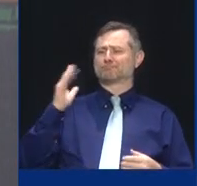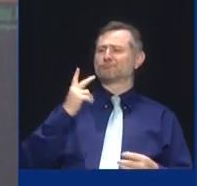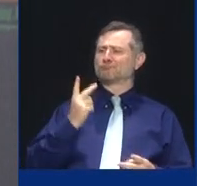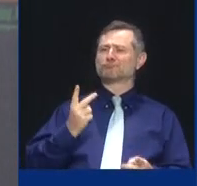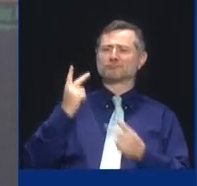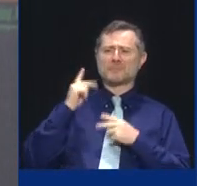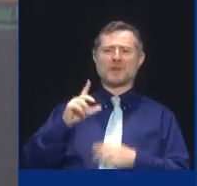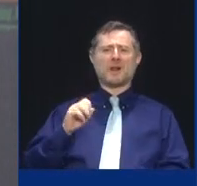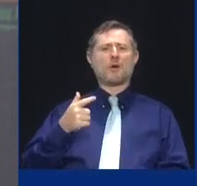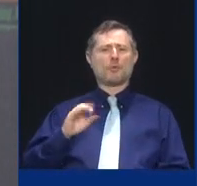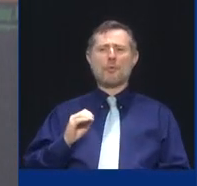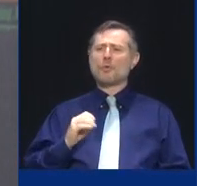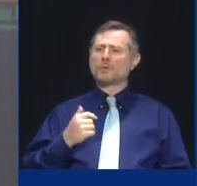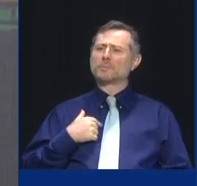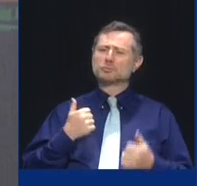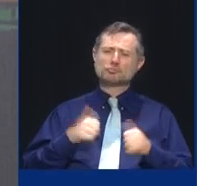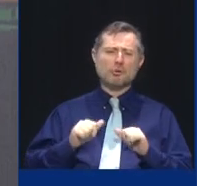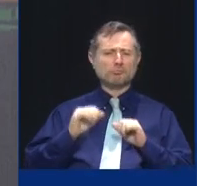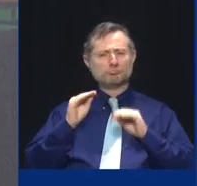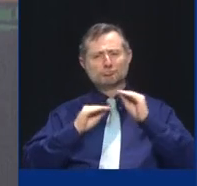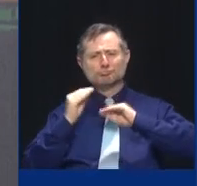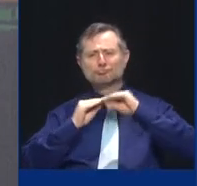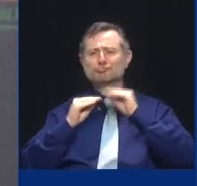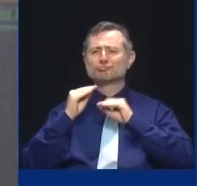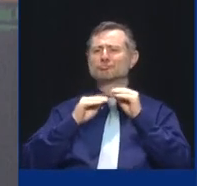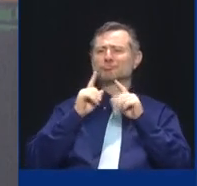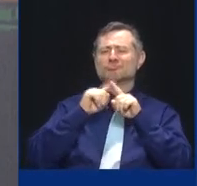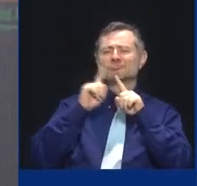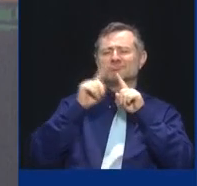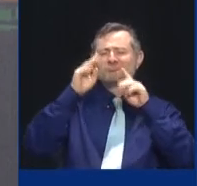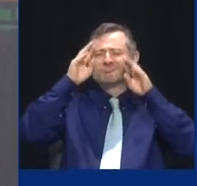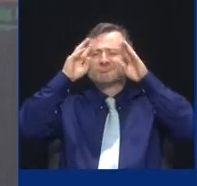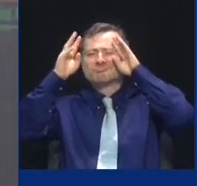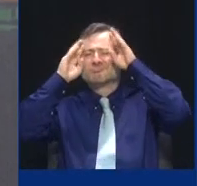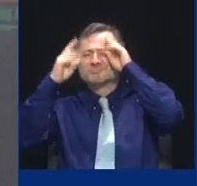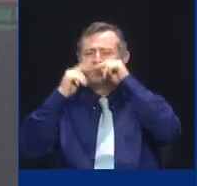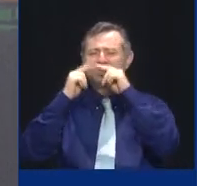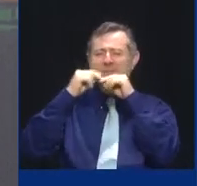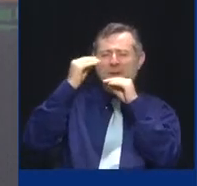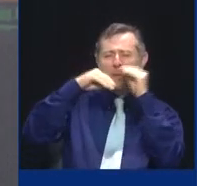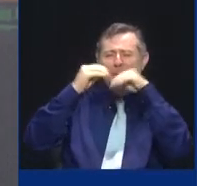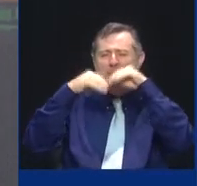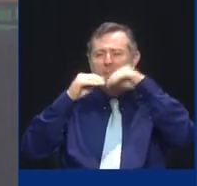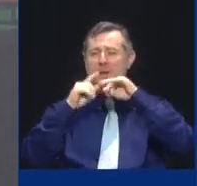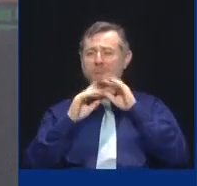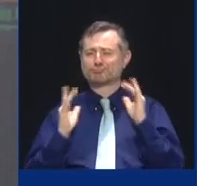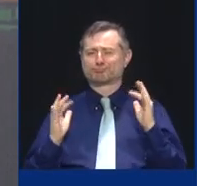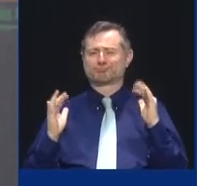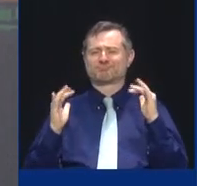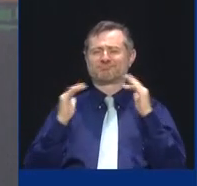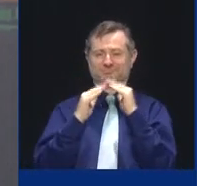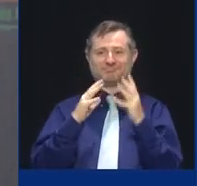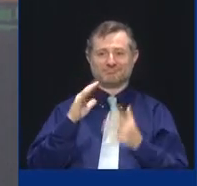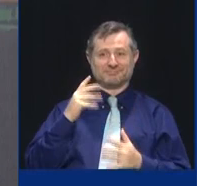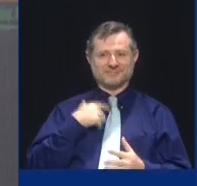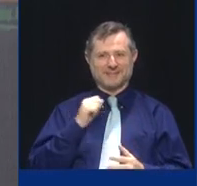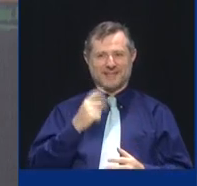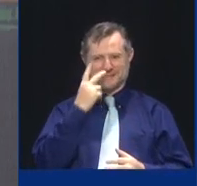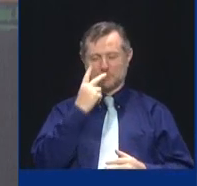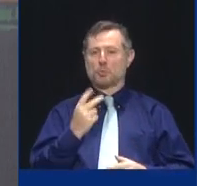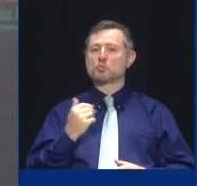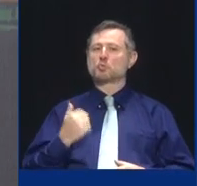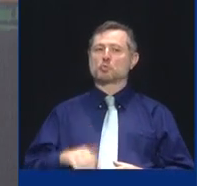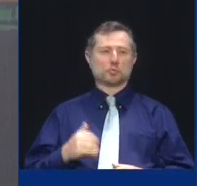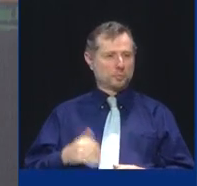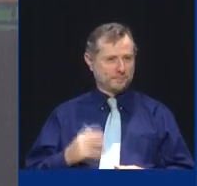the creativity, the ability to build, the ability to see a goal come to life. Now, I don't know